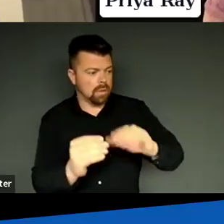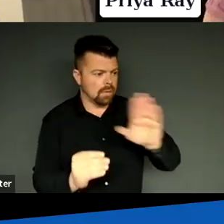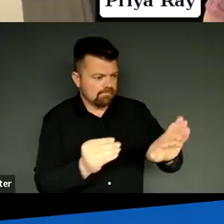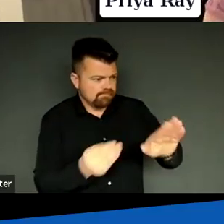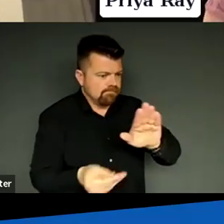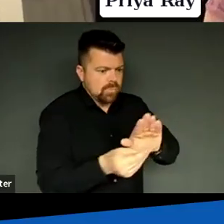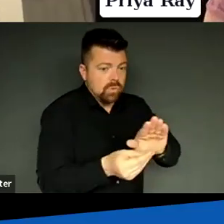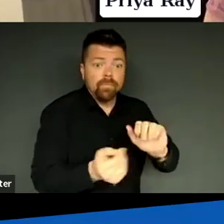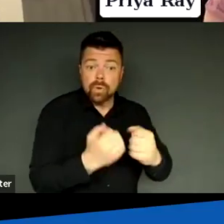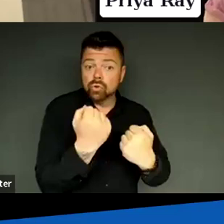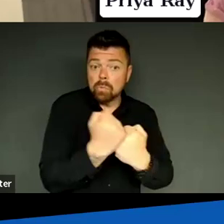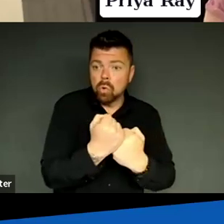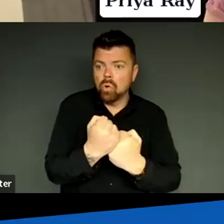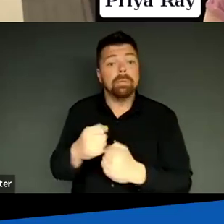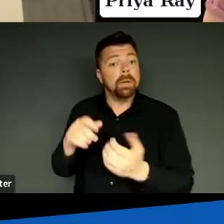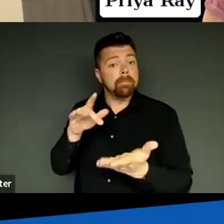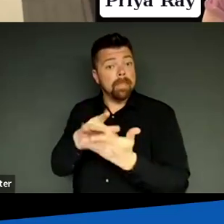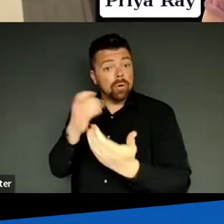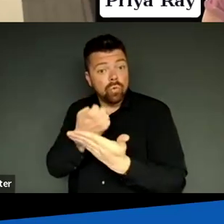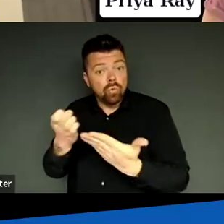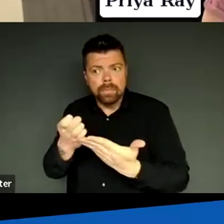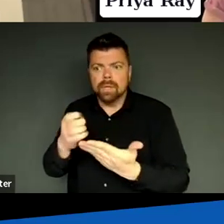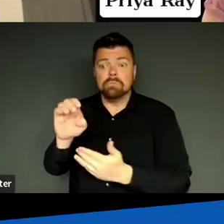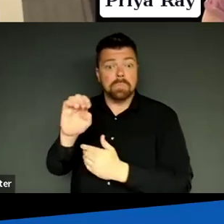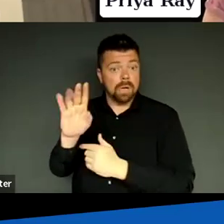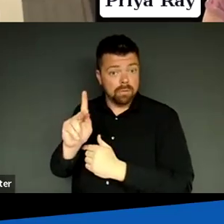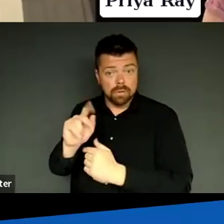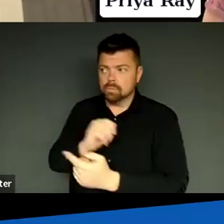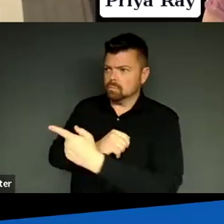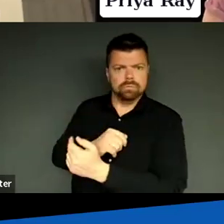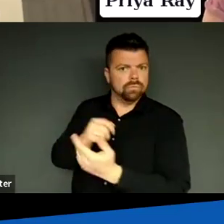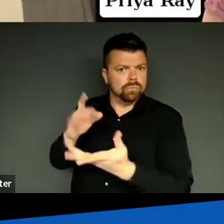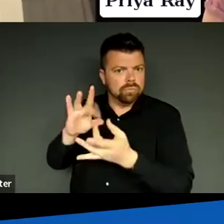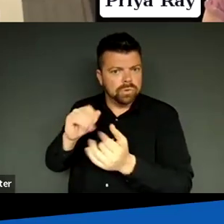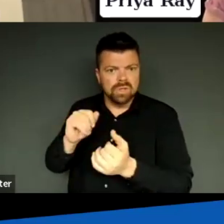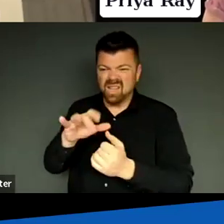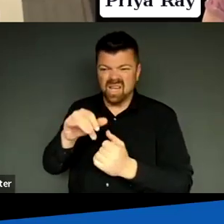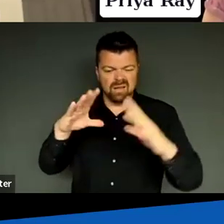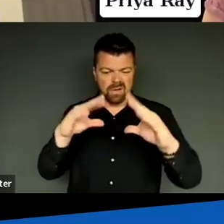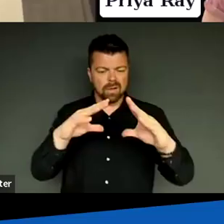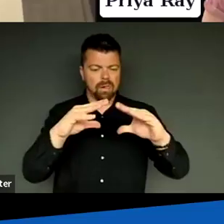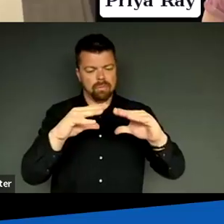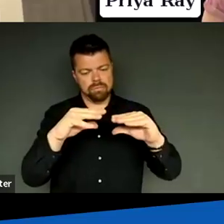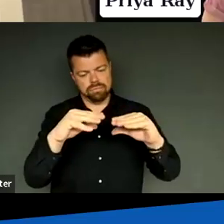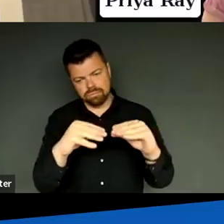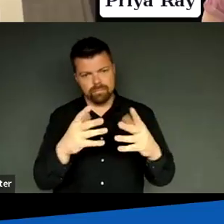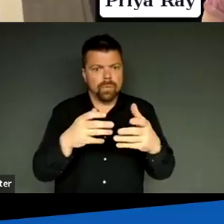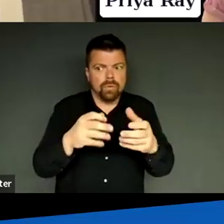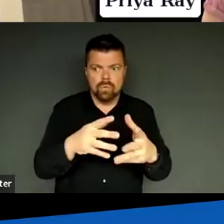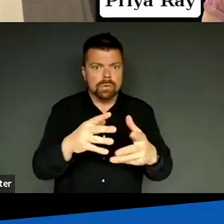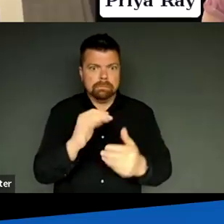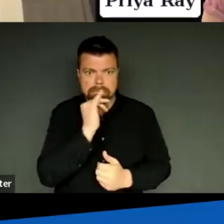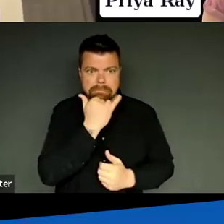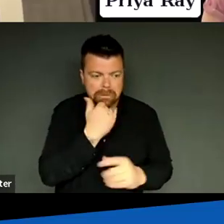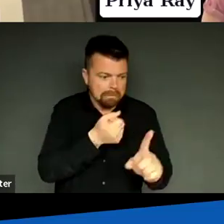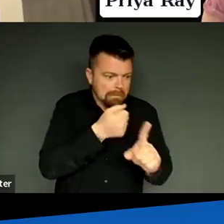like our friend Eric has said, those pillows collapse and you don't want to get a pressure injury while you're trying to help yourself. So you should be able